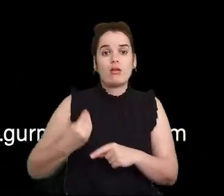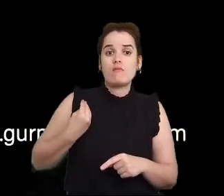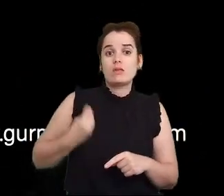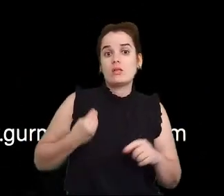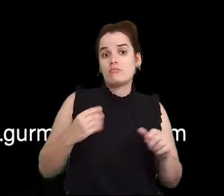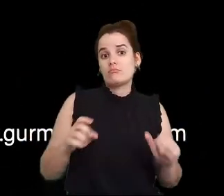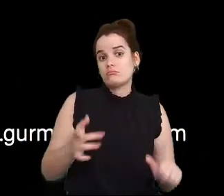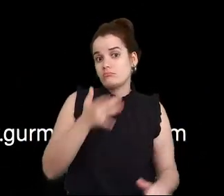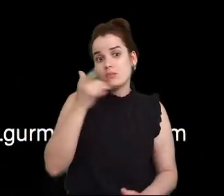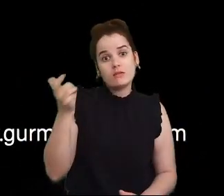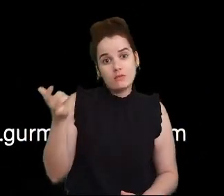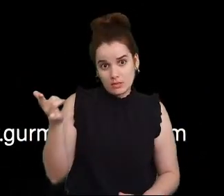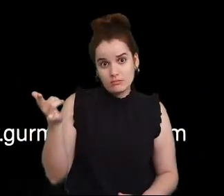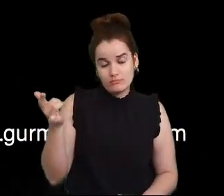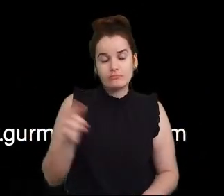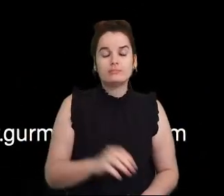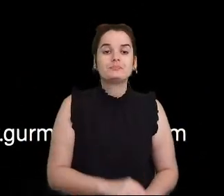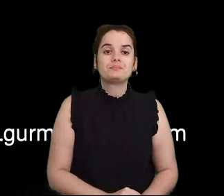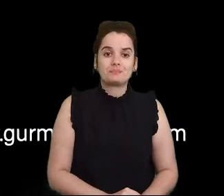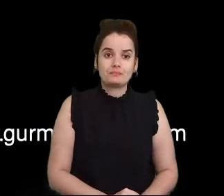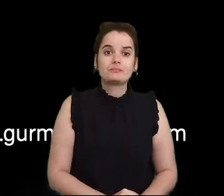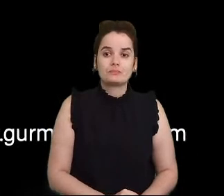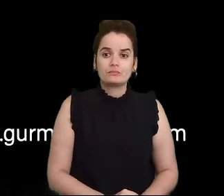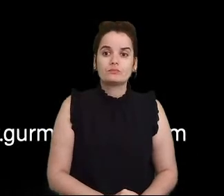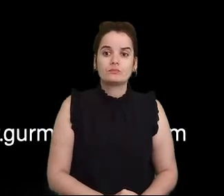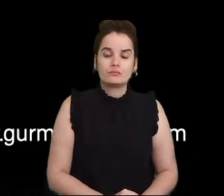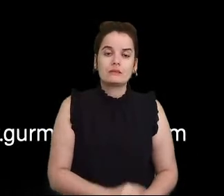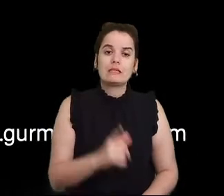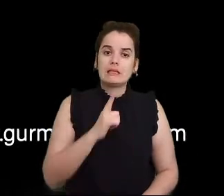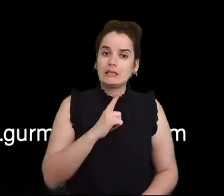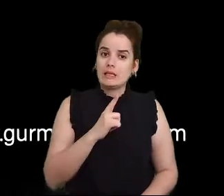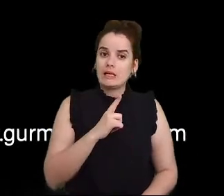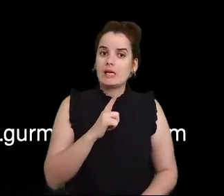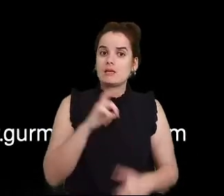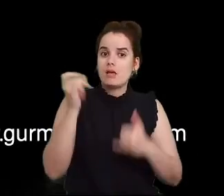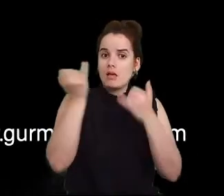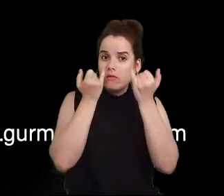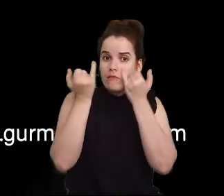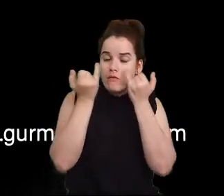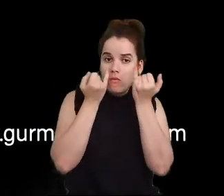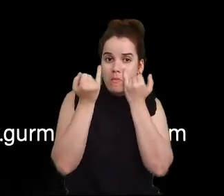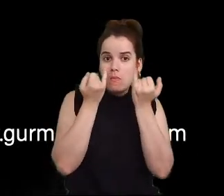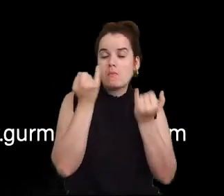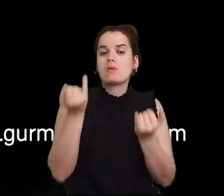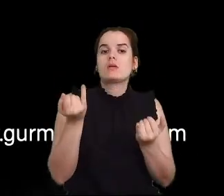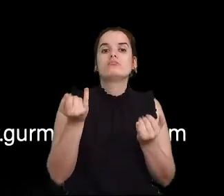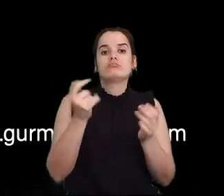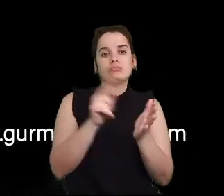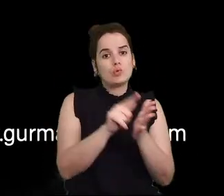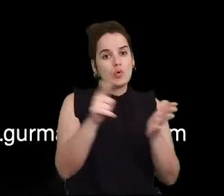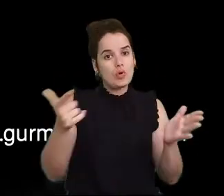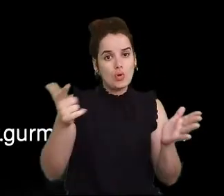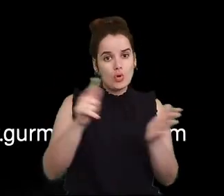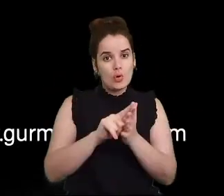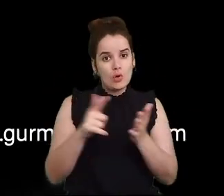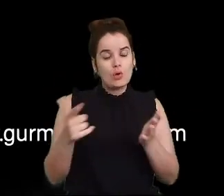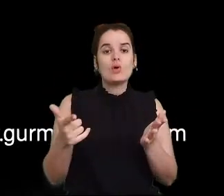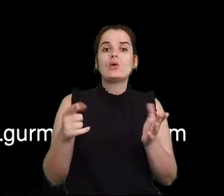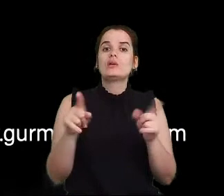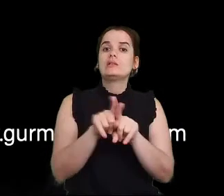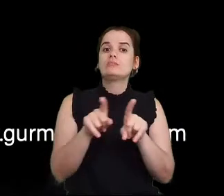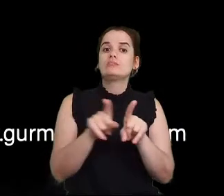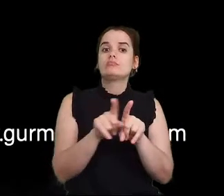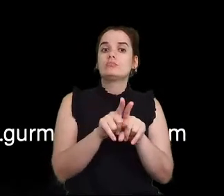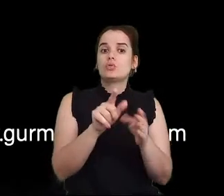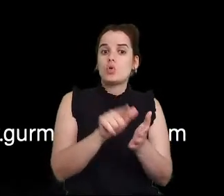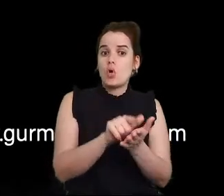your journalism? I think like technology has the potential to do that. So using code to do